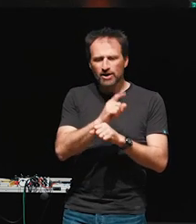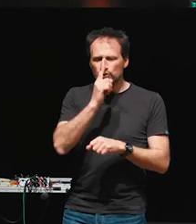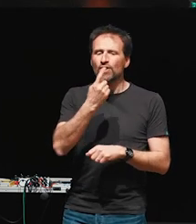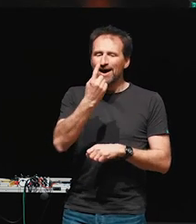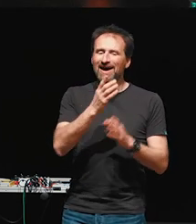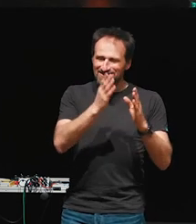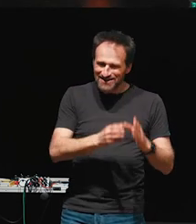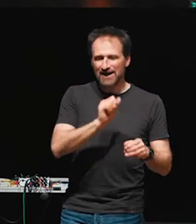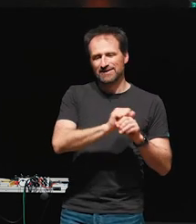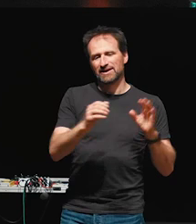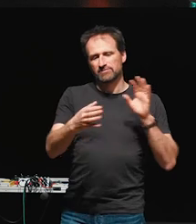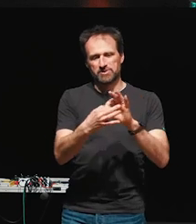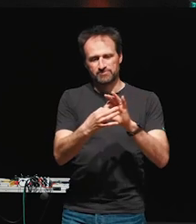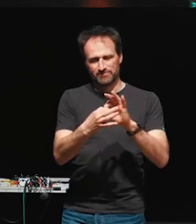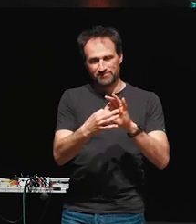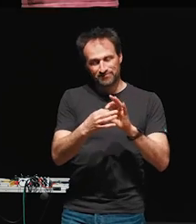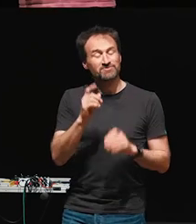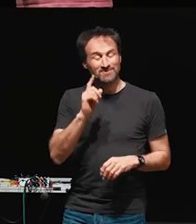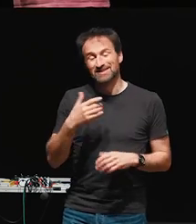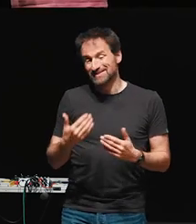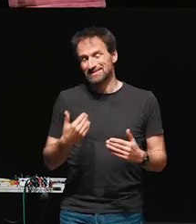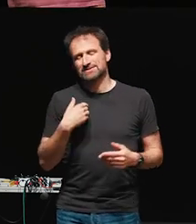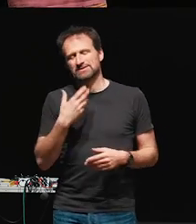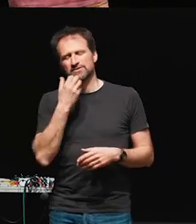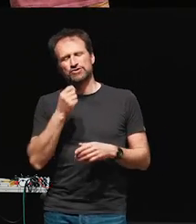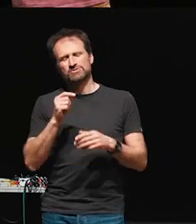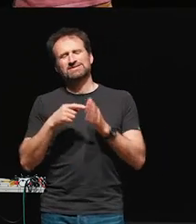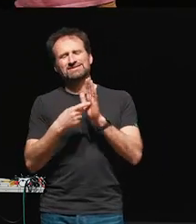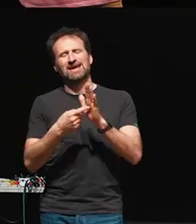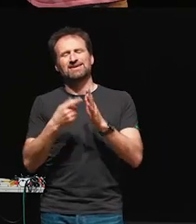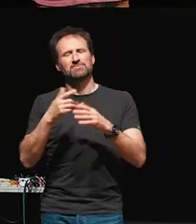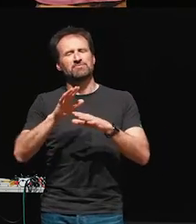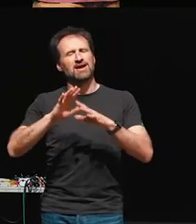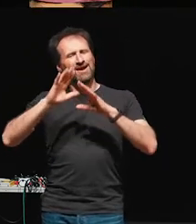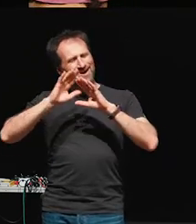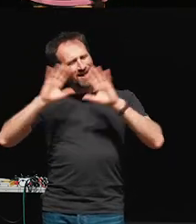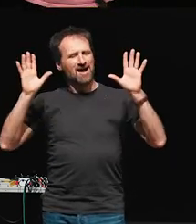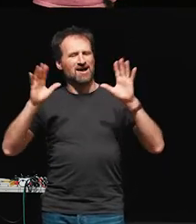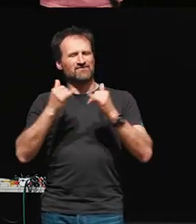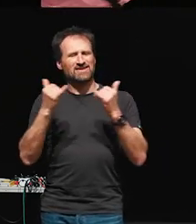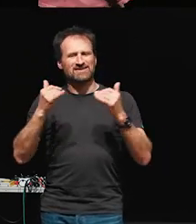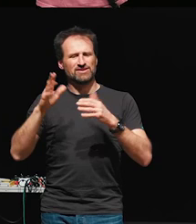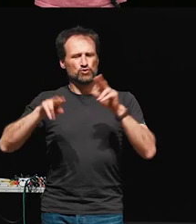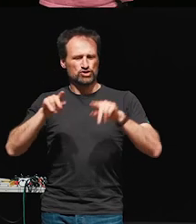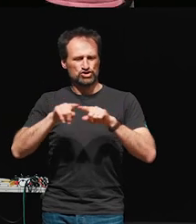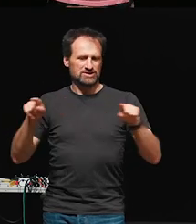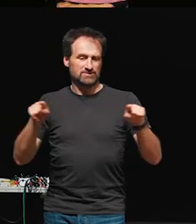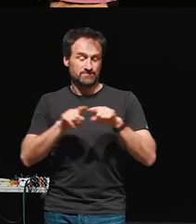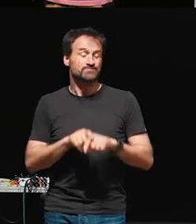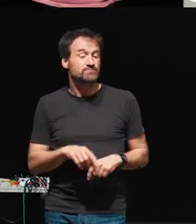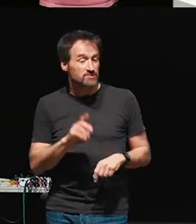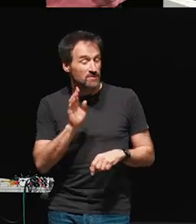to focus on those today because they're a bit more common and a bit simpler to understand. Now, the interesting thing is when you load